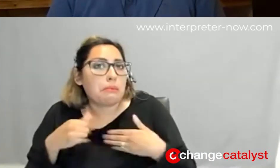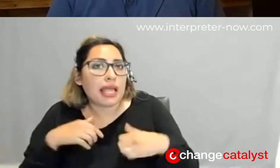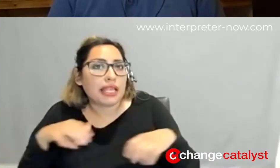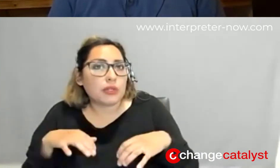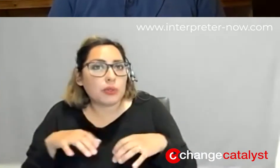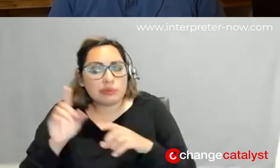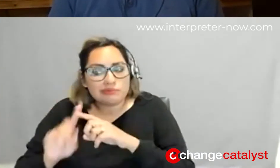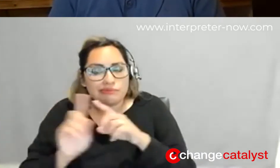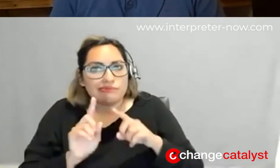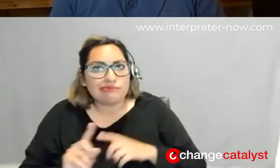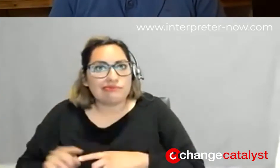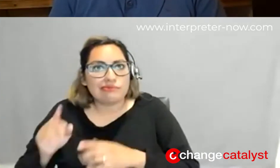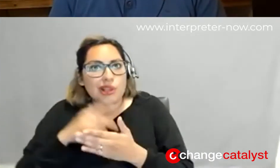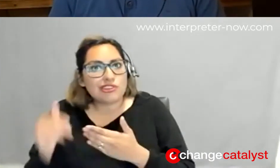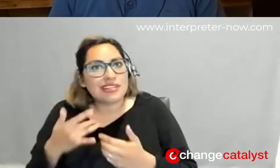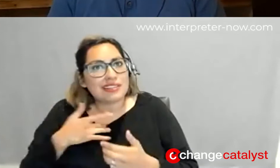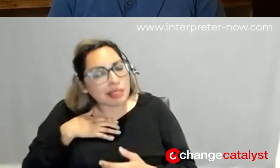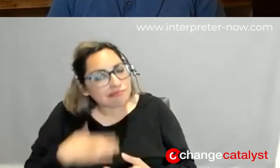beneficial to the company, right?